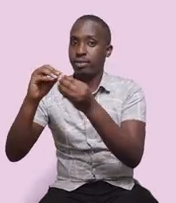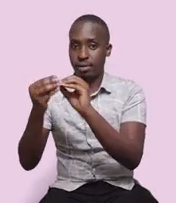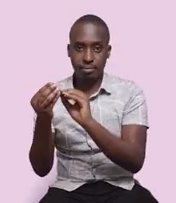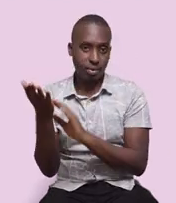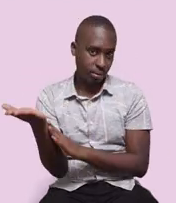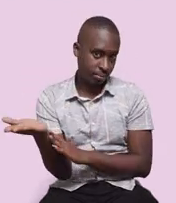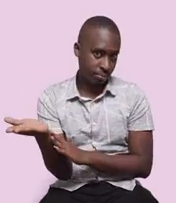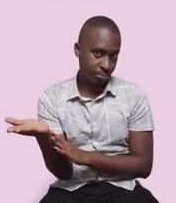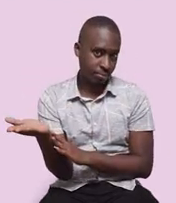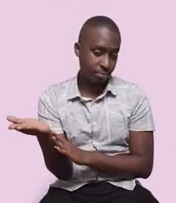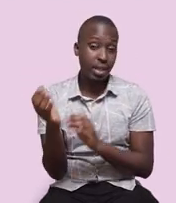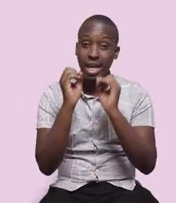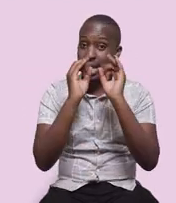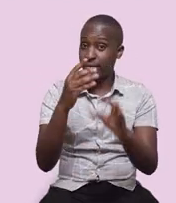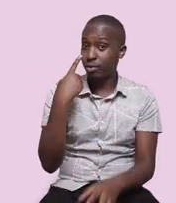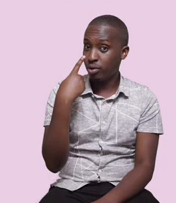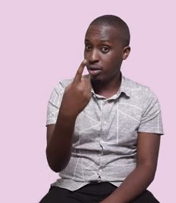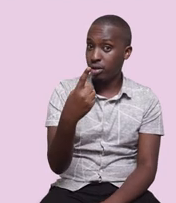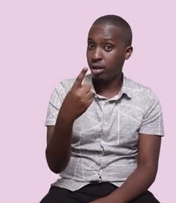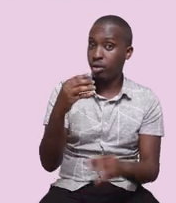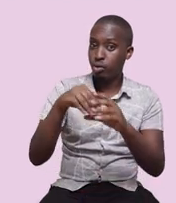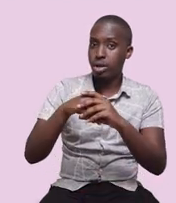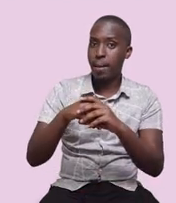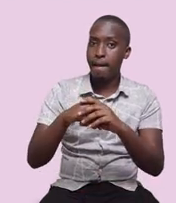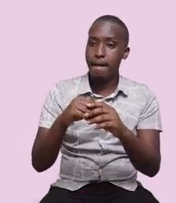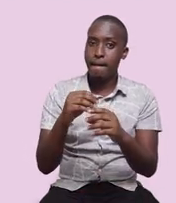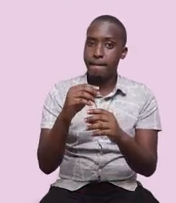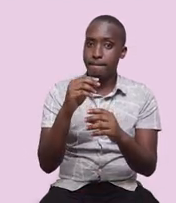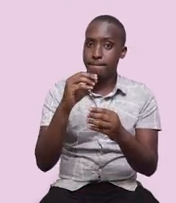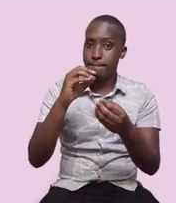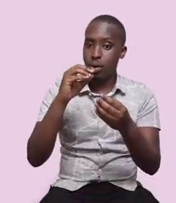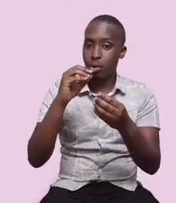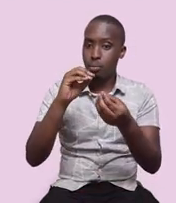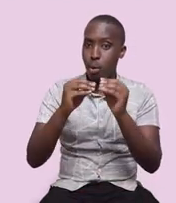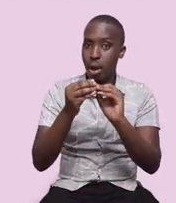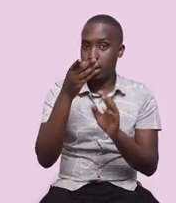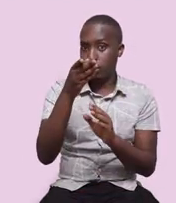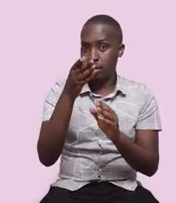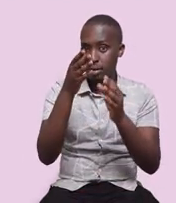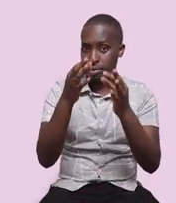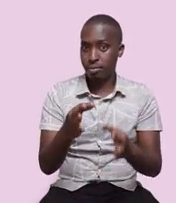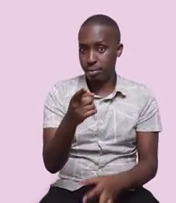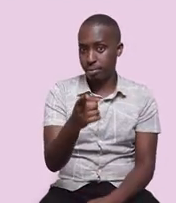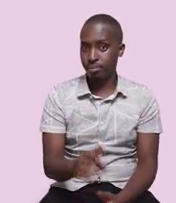something. If you look at the pair of these numbers,